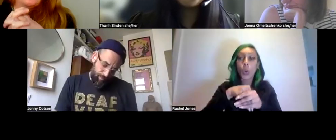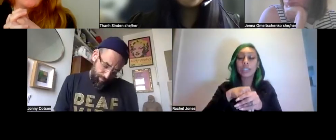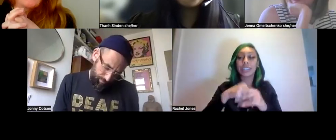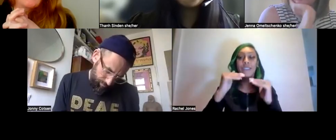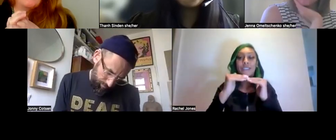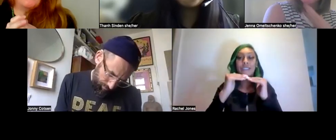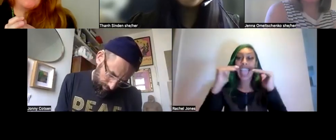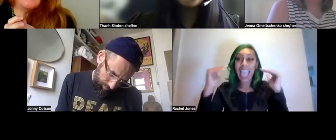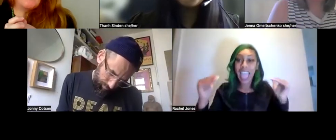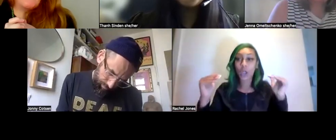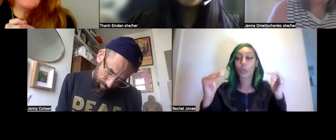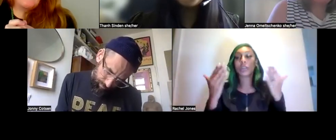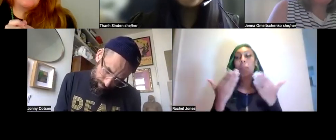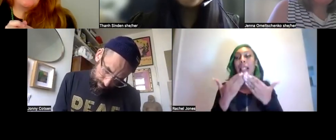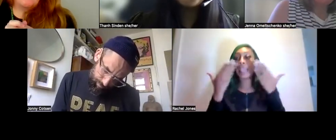and equal?